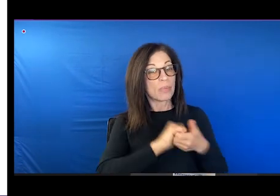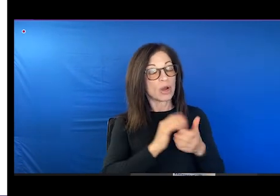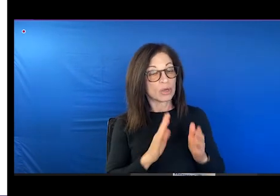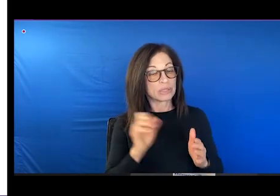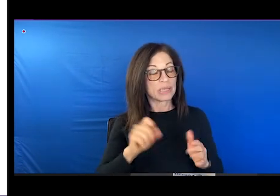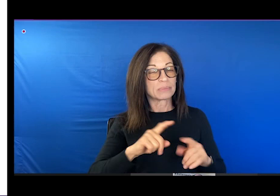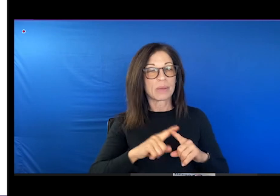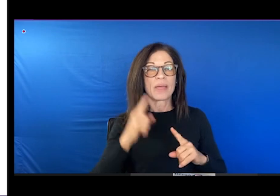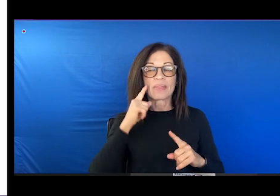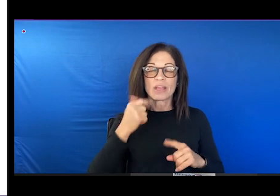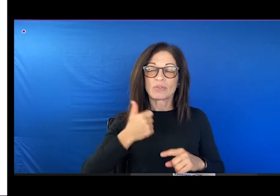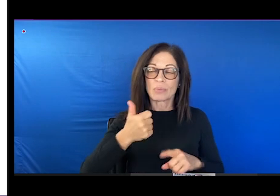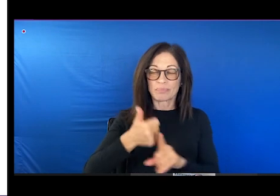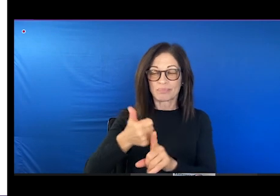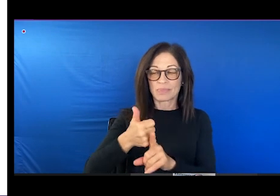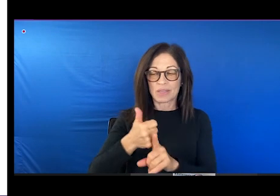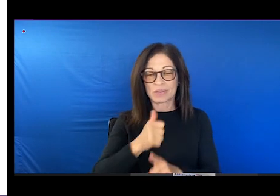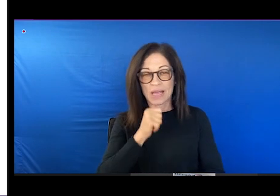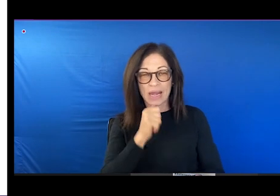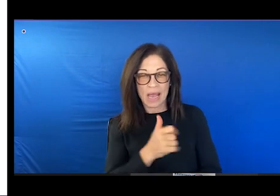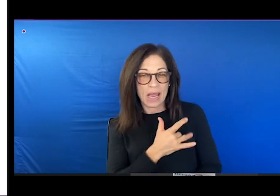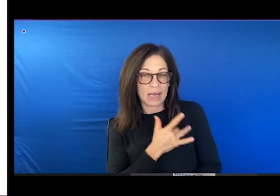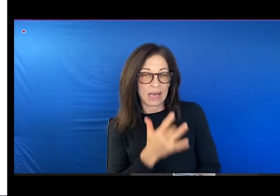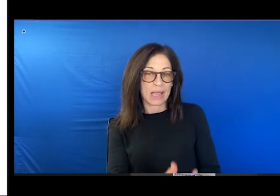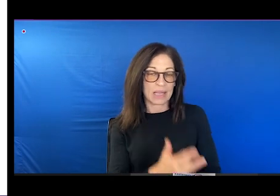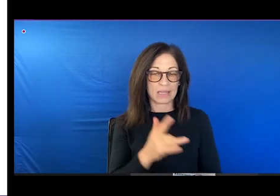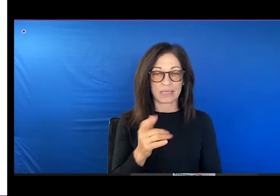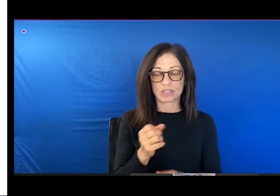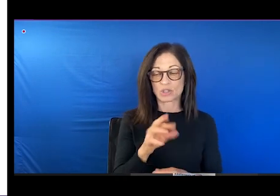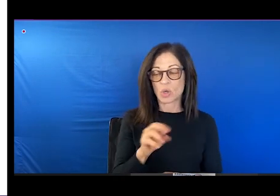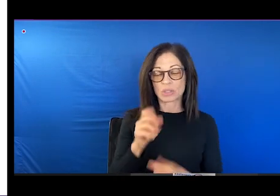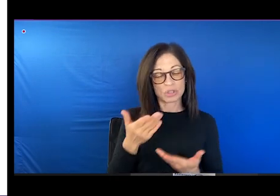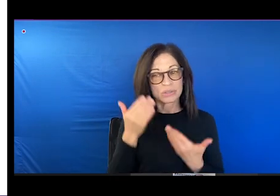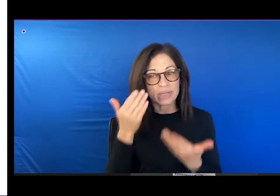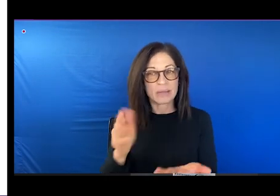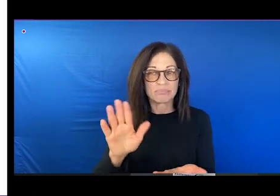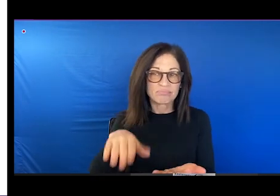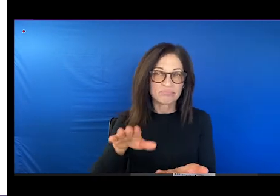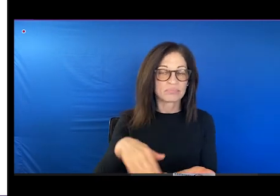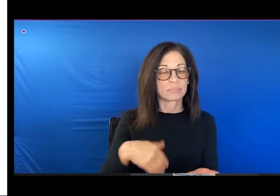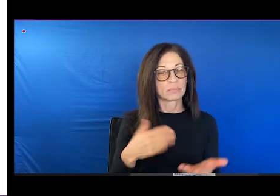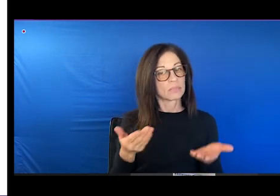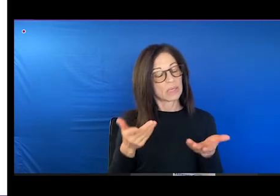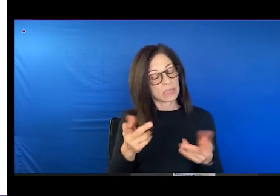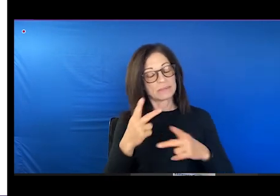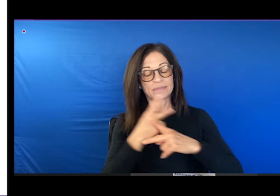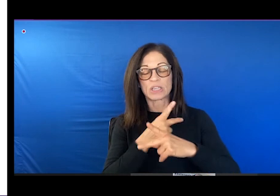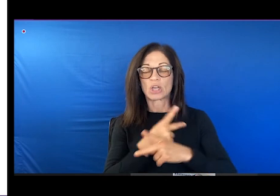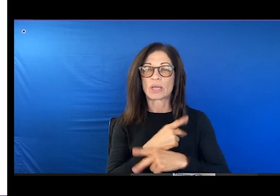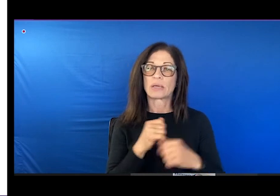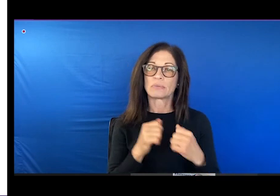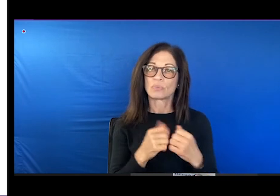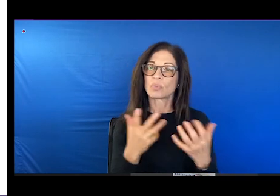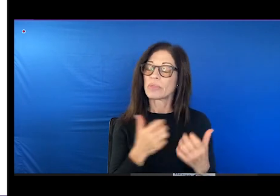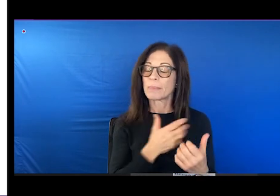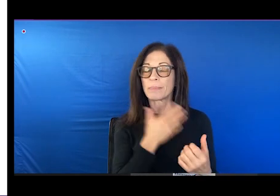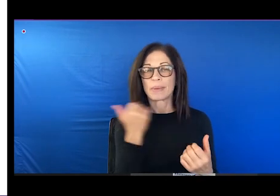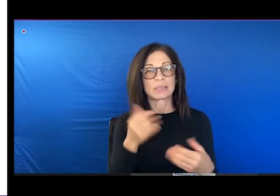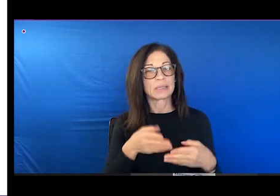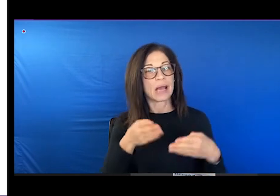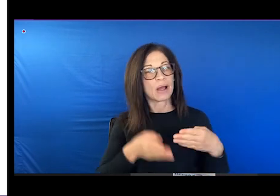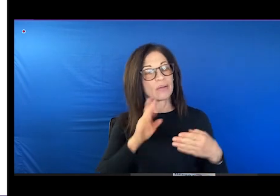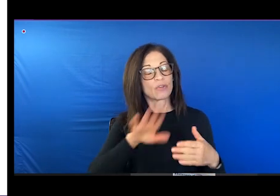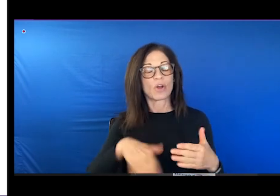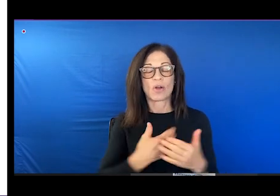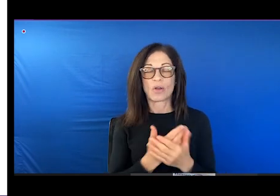traditional partners, but think of transportation as an unlikely source and knock on their door and say, hey, let's figure this all